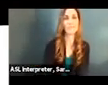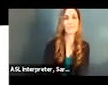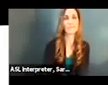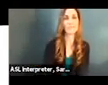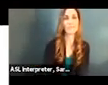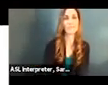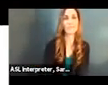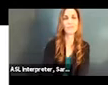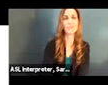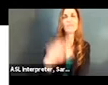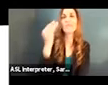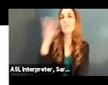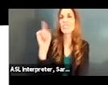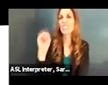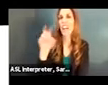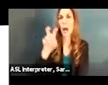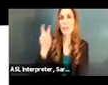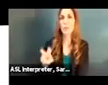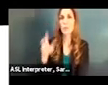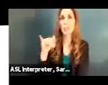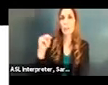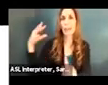if you don't mind doing a switcheroo.